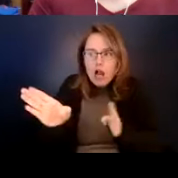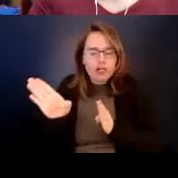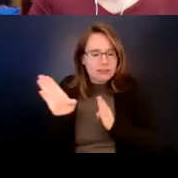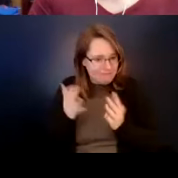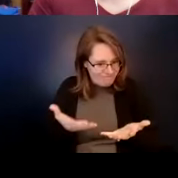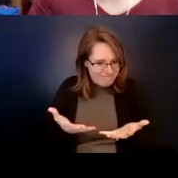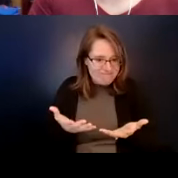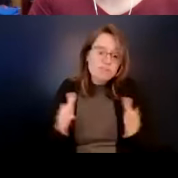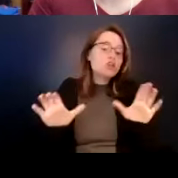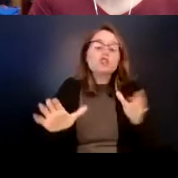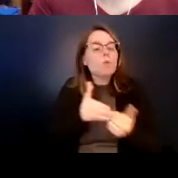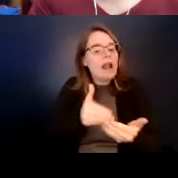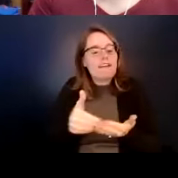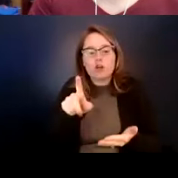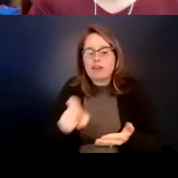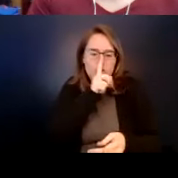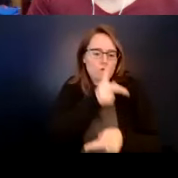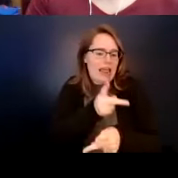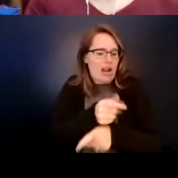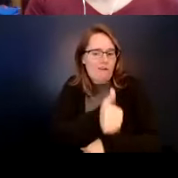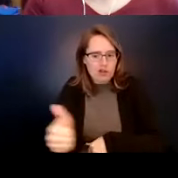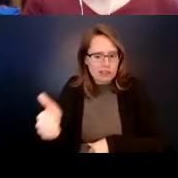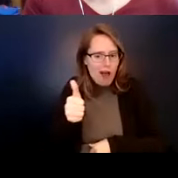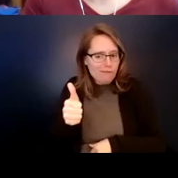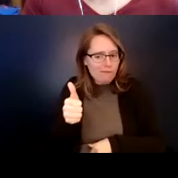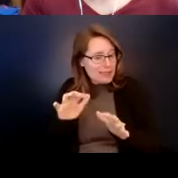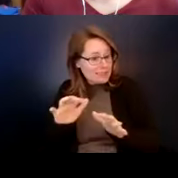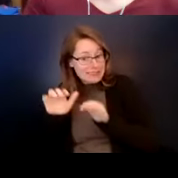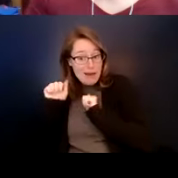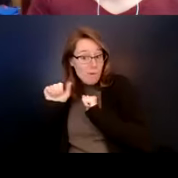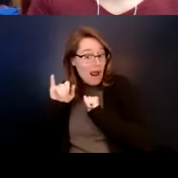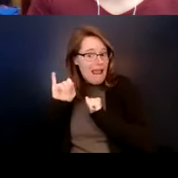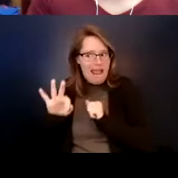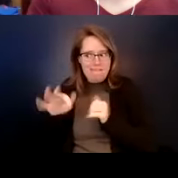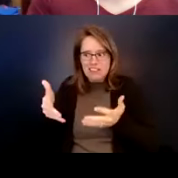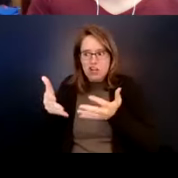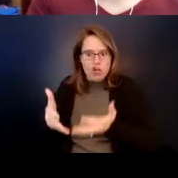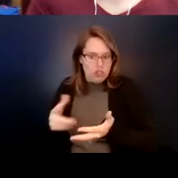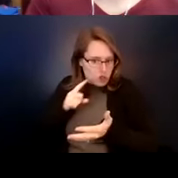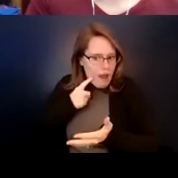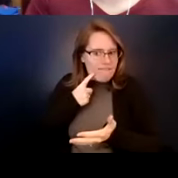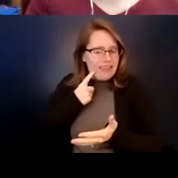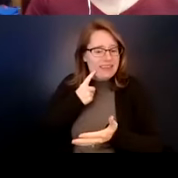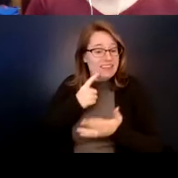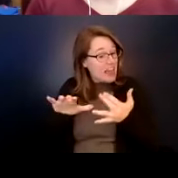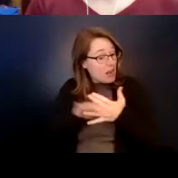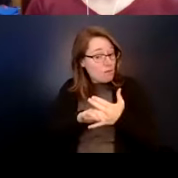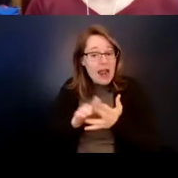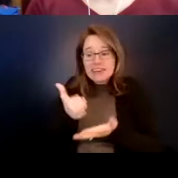what you need to take care of yourself. Step away if things get too heavy. Take a break to get water or a